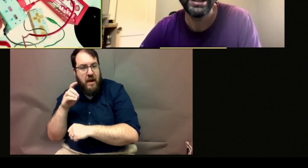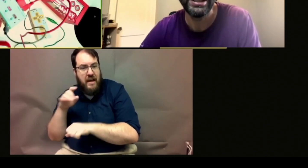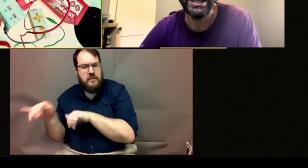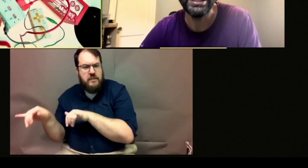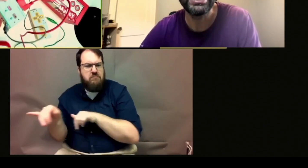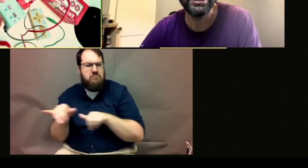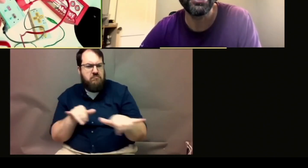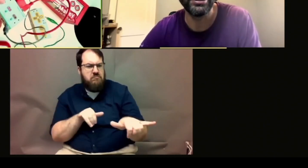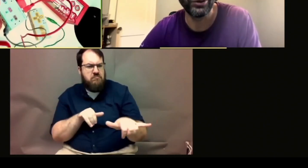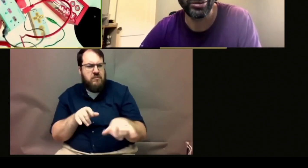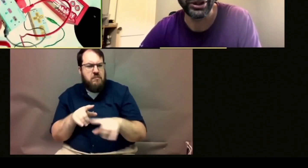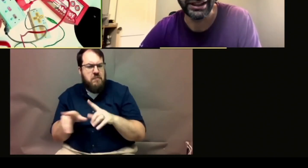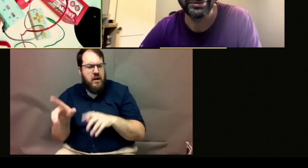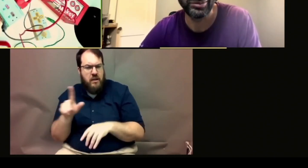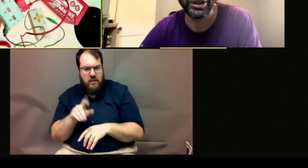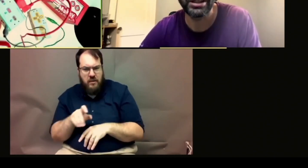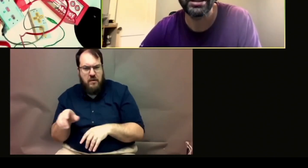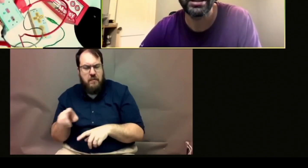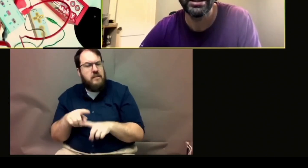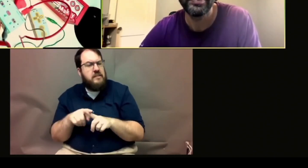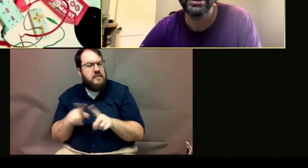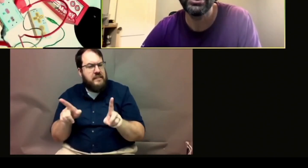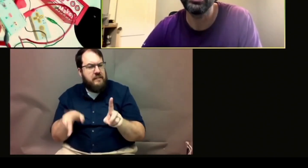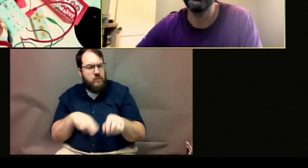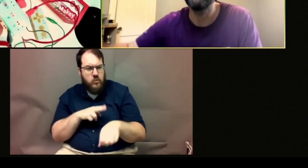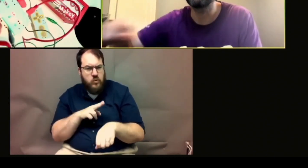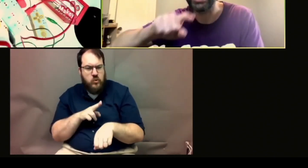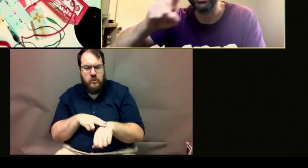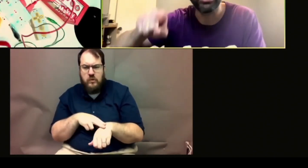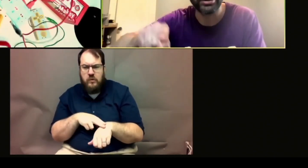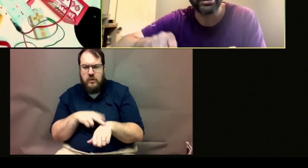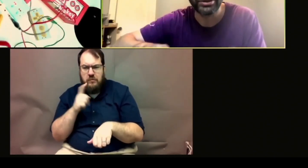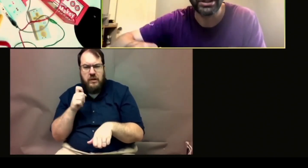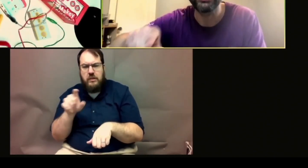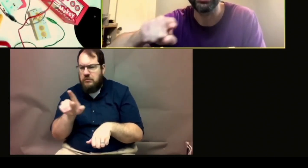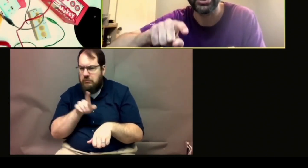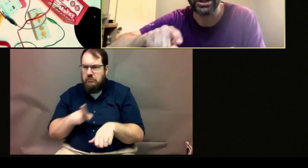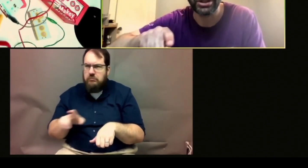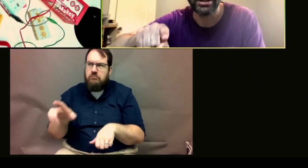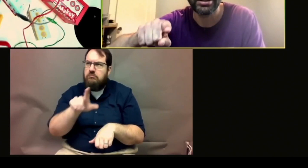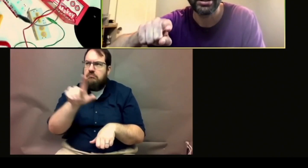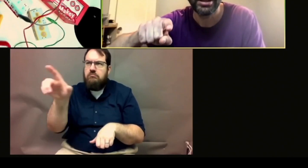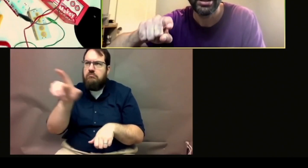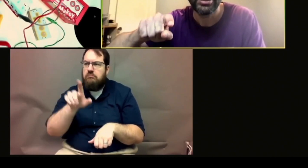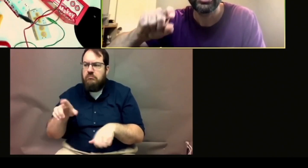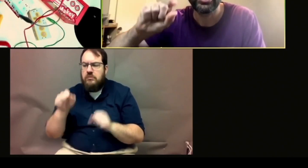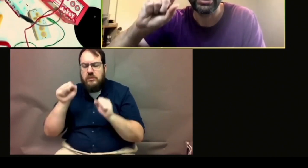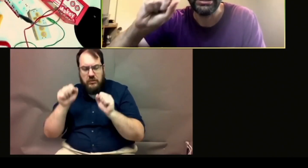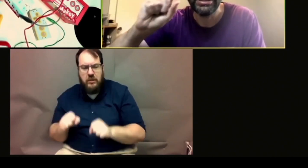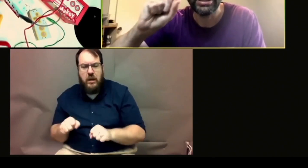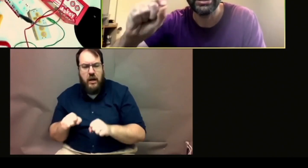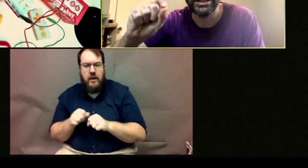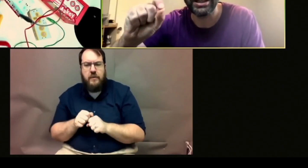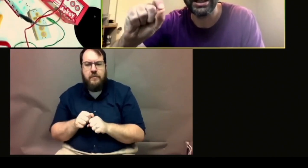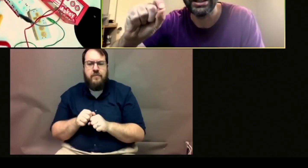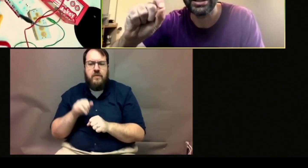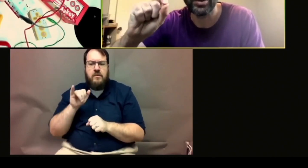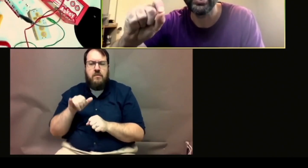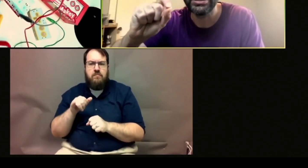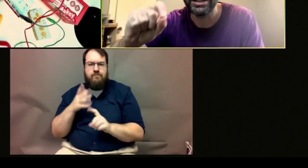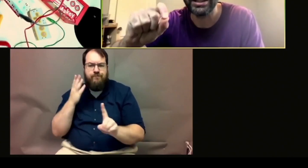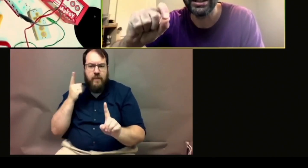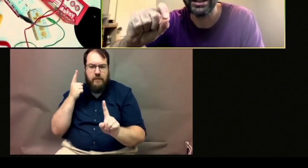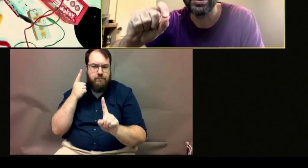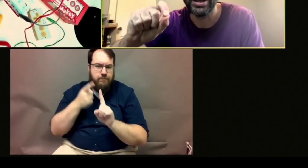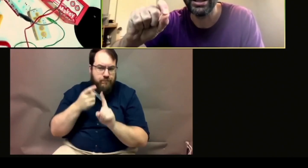mouse is different normally because Right. you move around to different positions. So the key idea is that